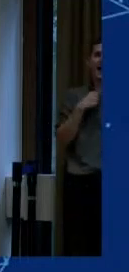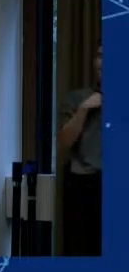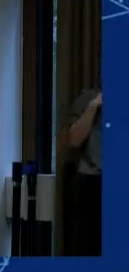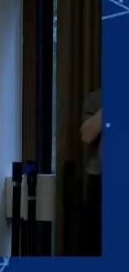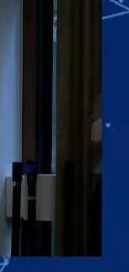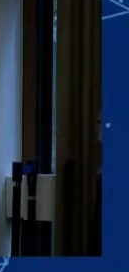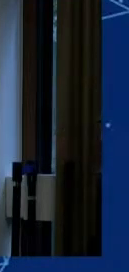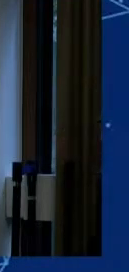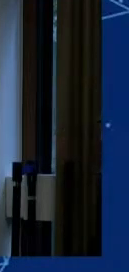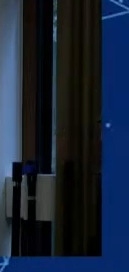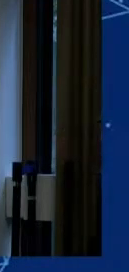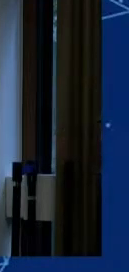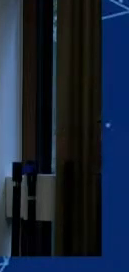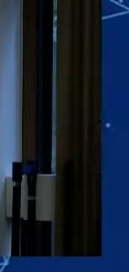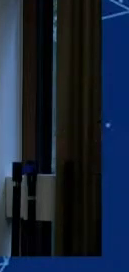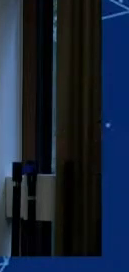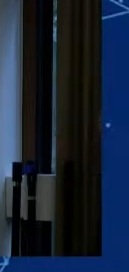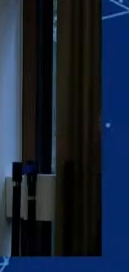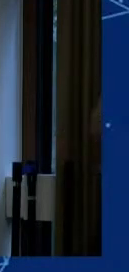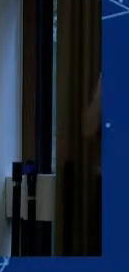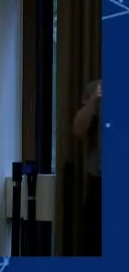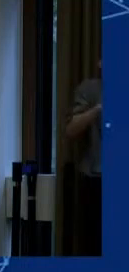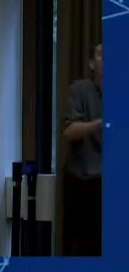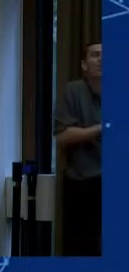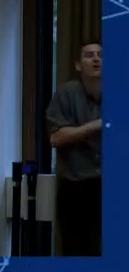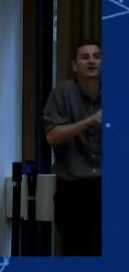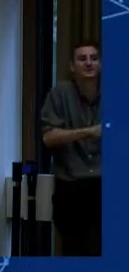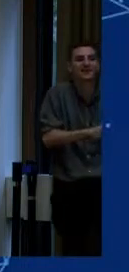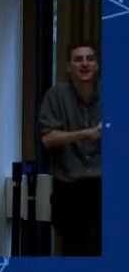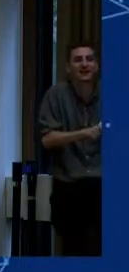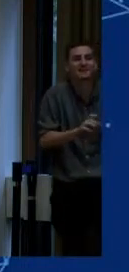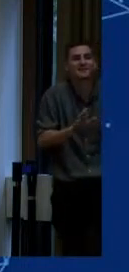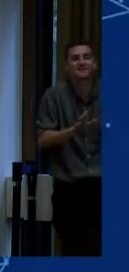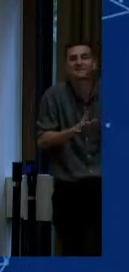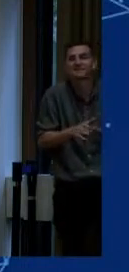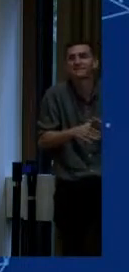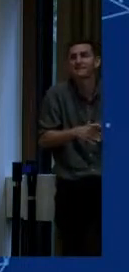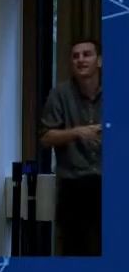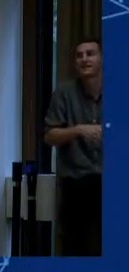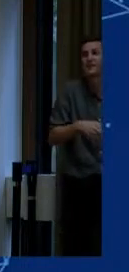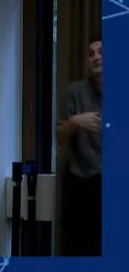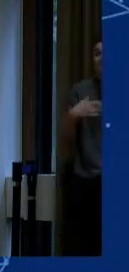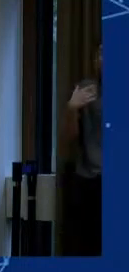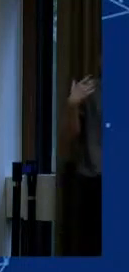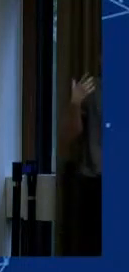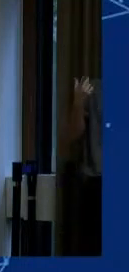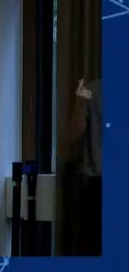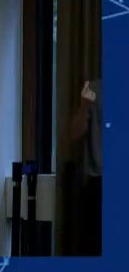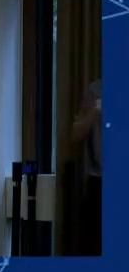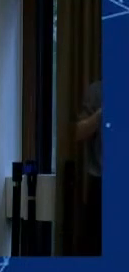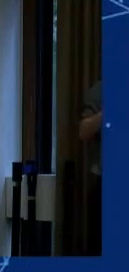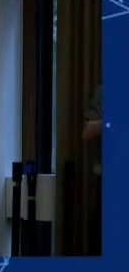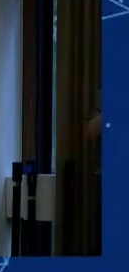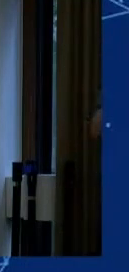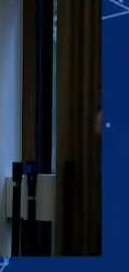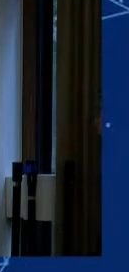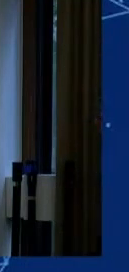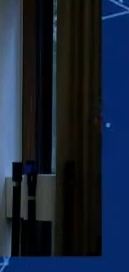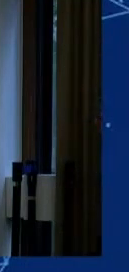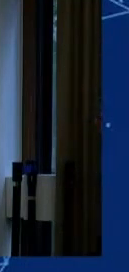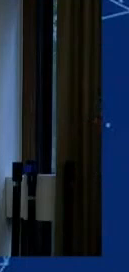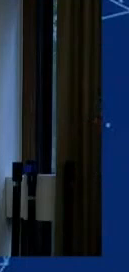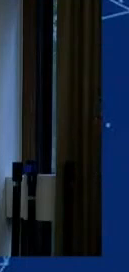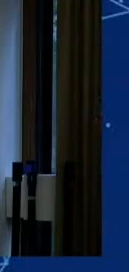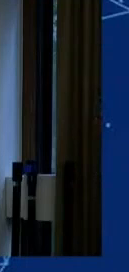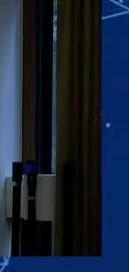on. But as ed tech directors do when they're sitting in a tattoo parlor after having a few drinks, I